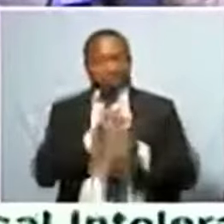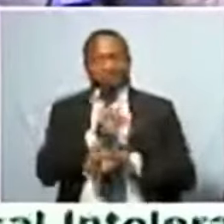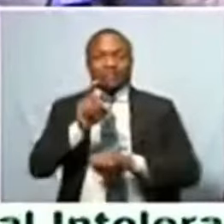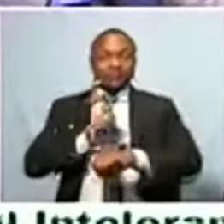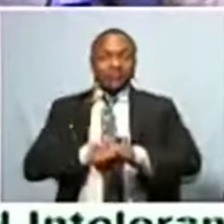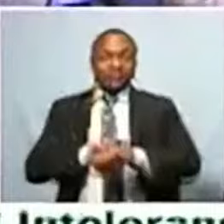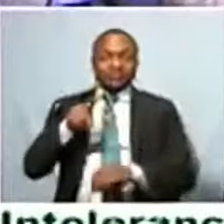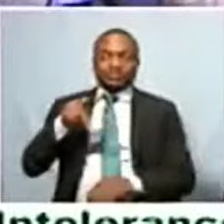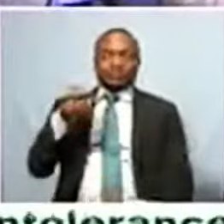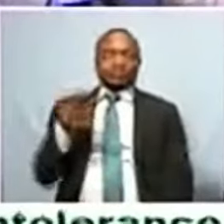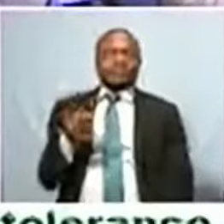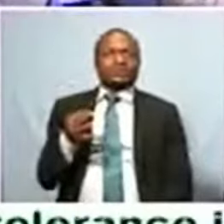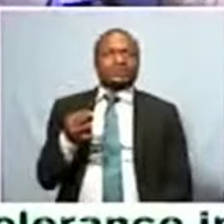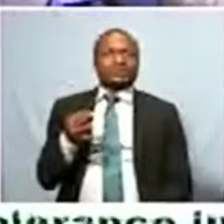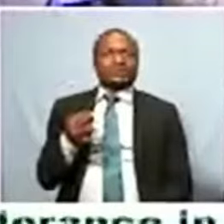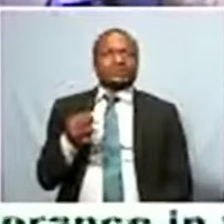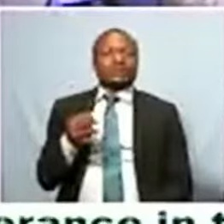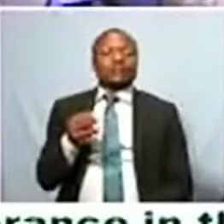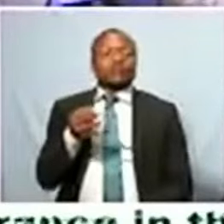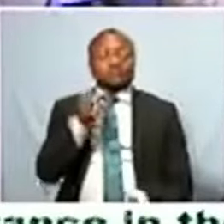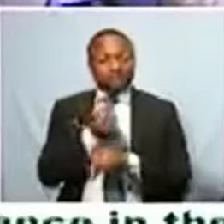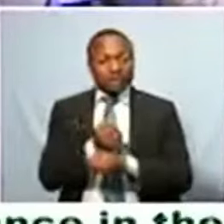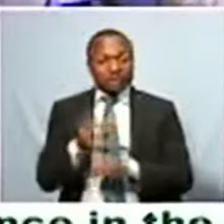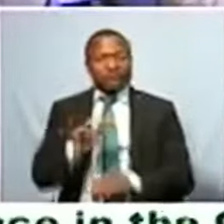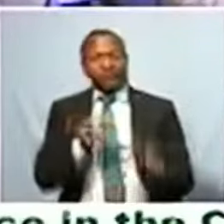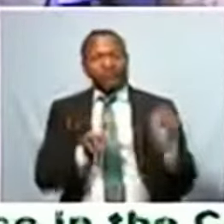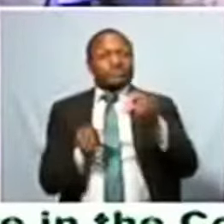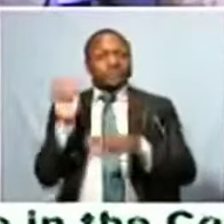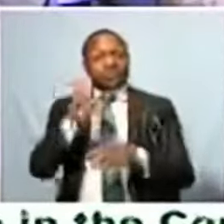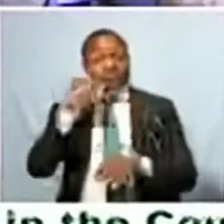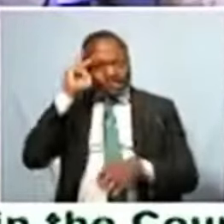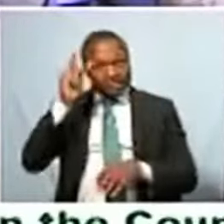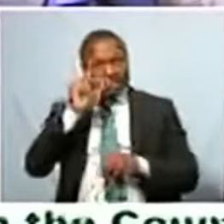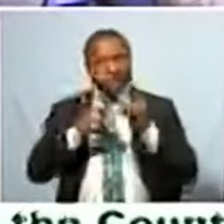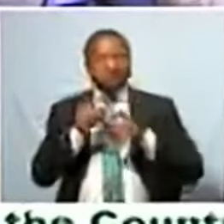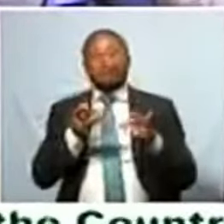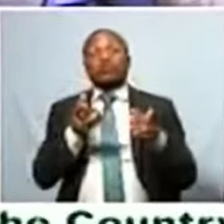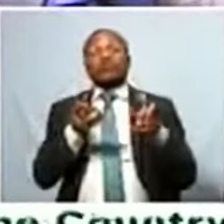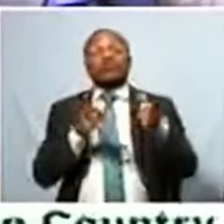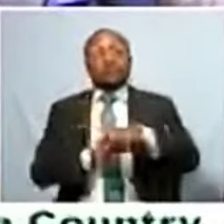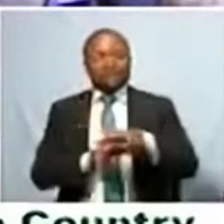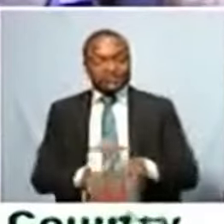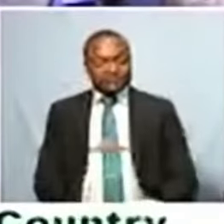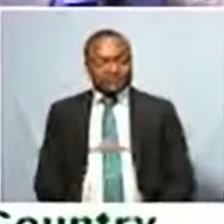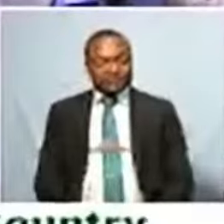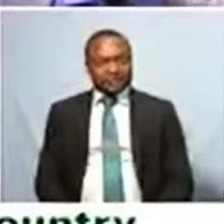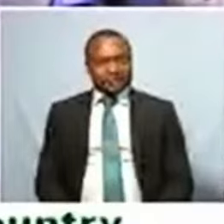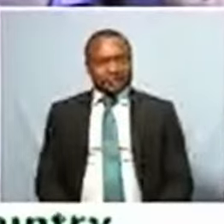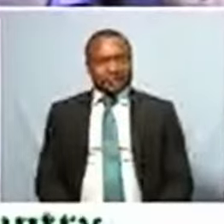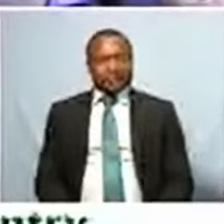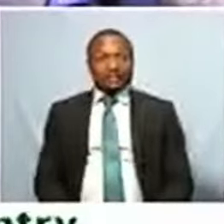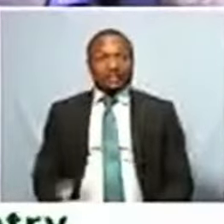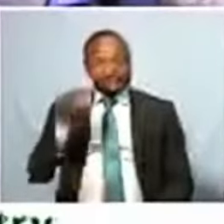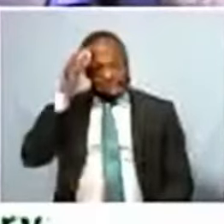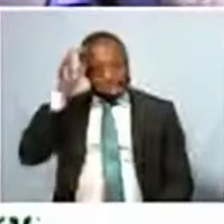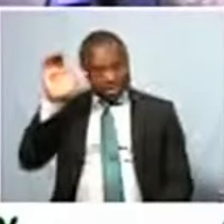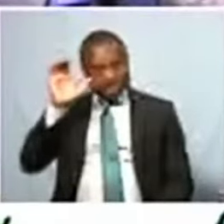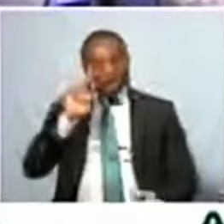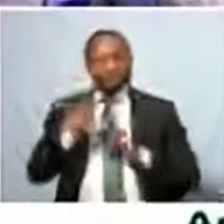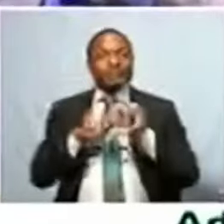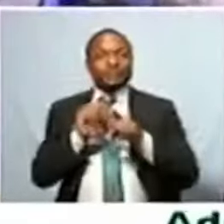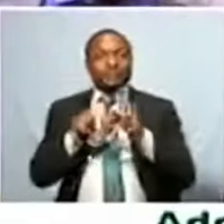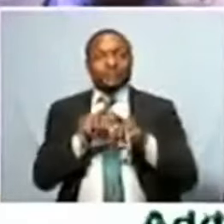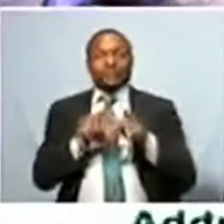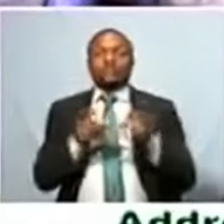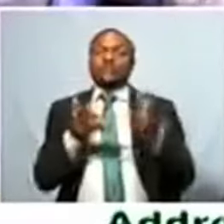of PF being stoned in Kitwe, people would have died. Sorry, in Chingola, people